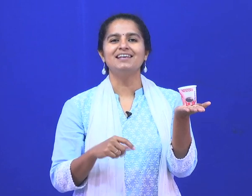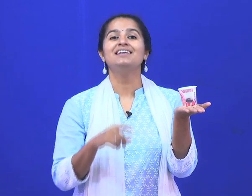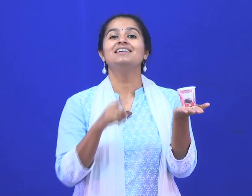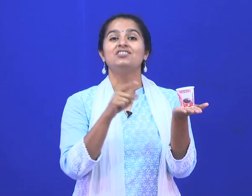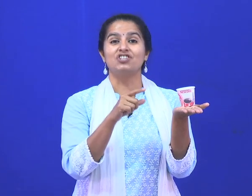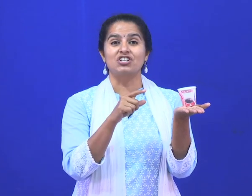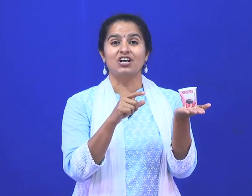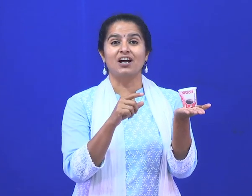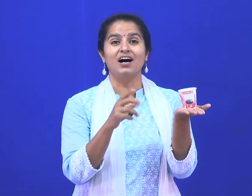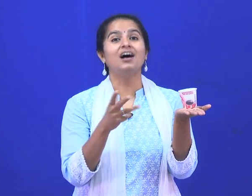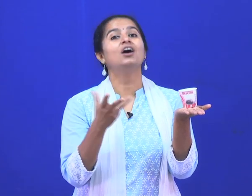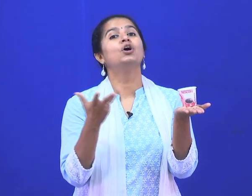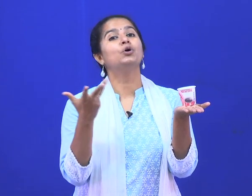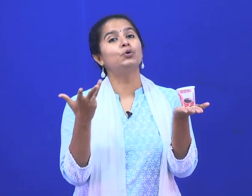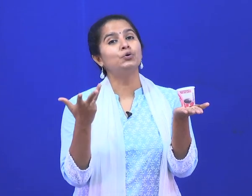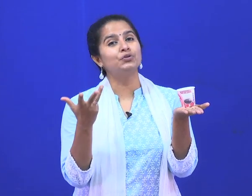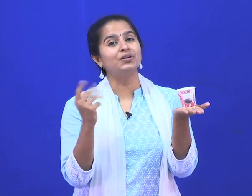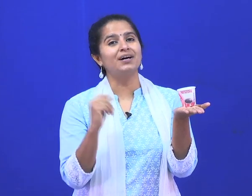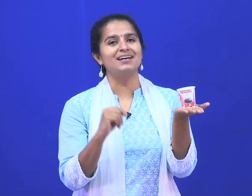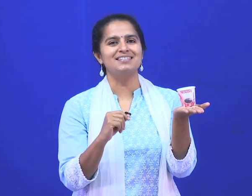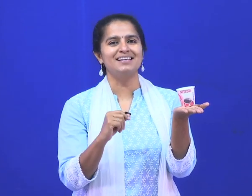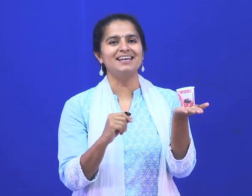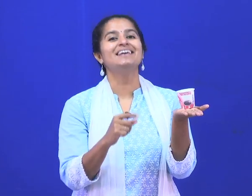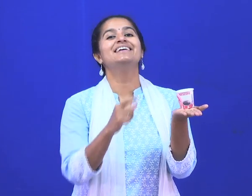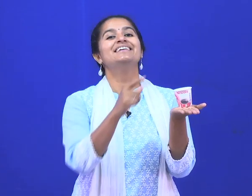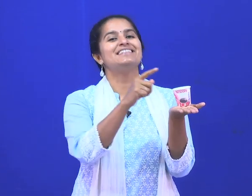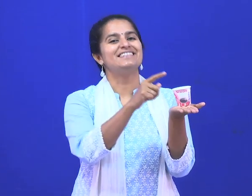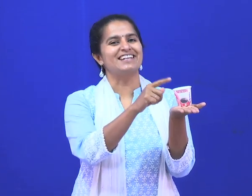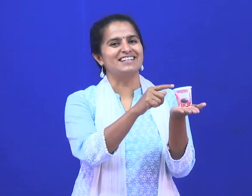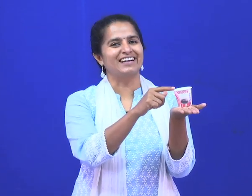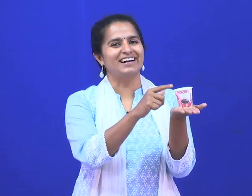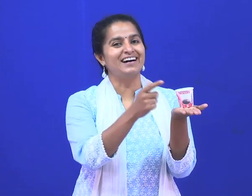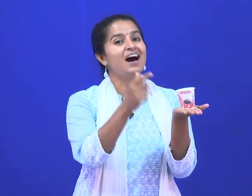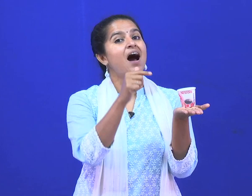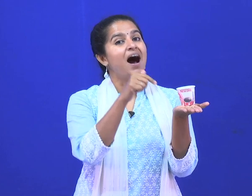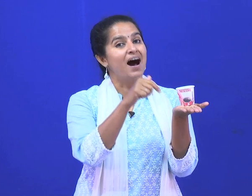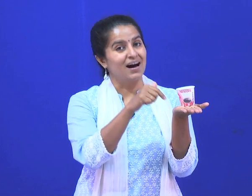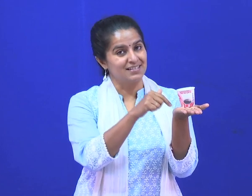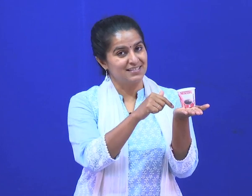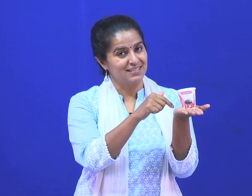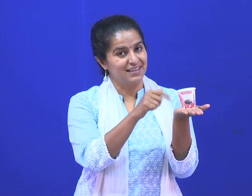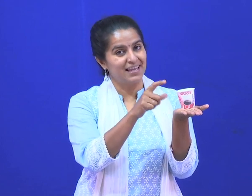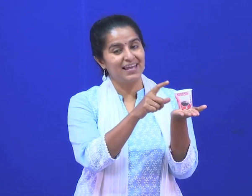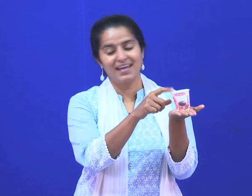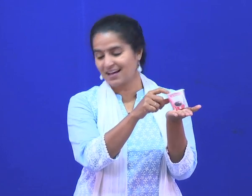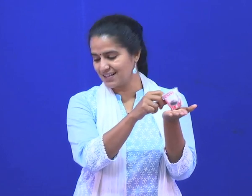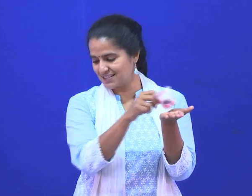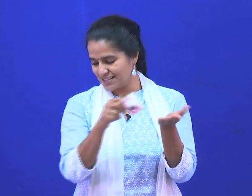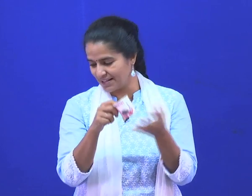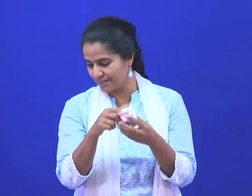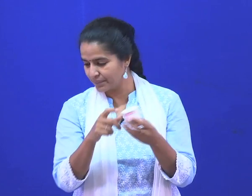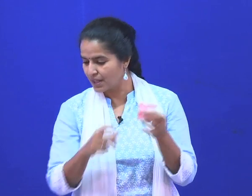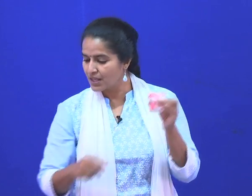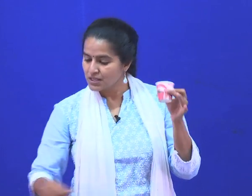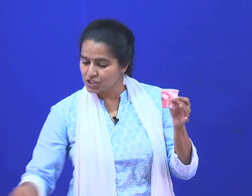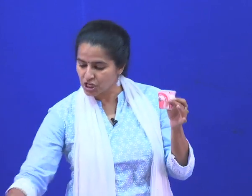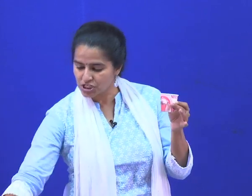asti, chashakaha kutra asti, chashakaha haste